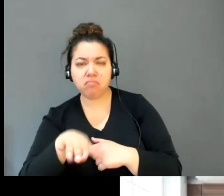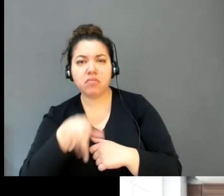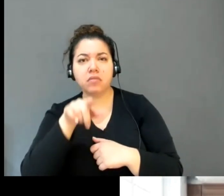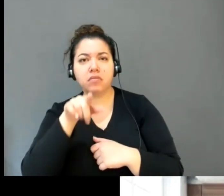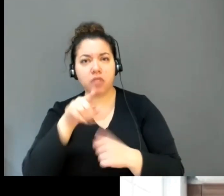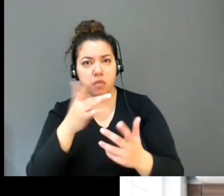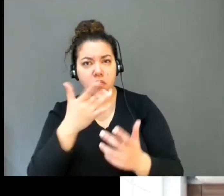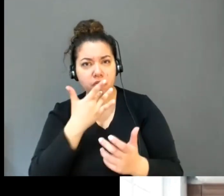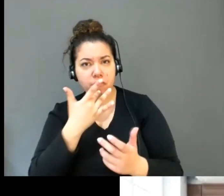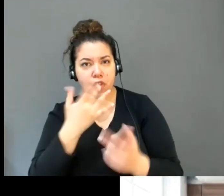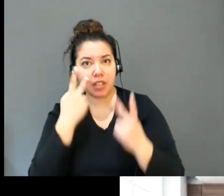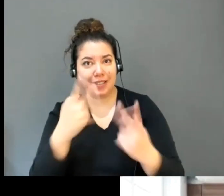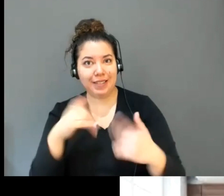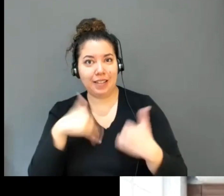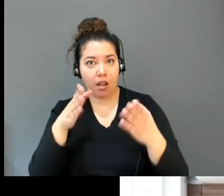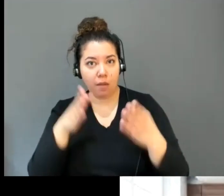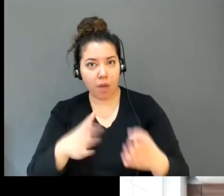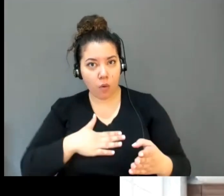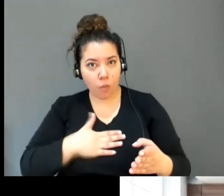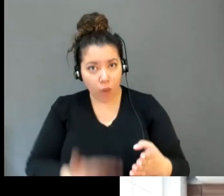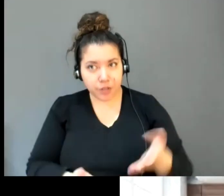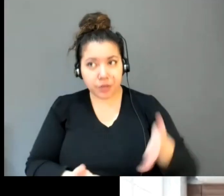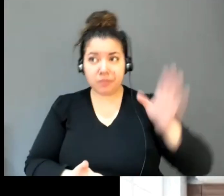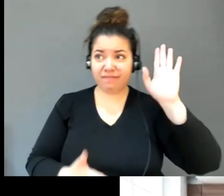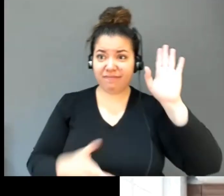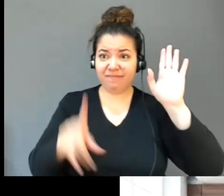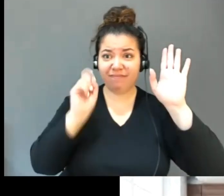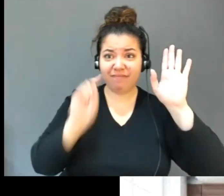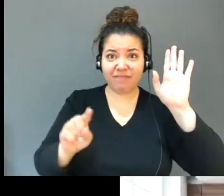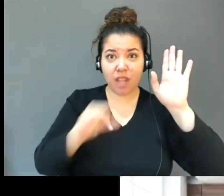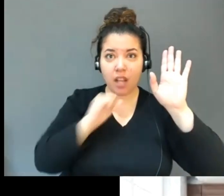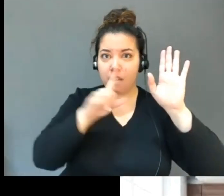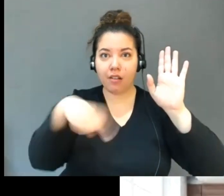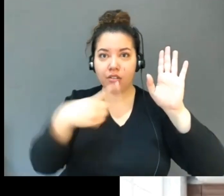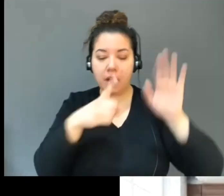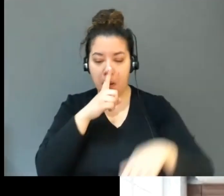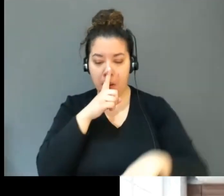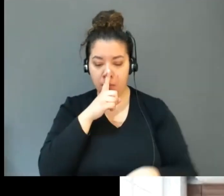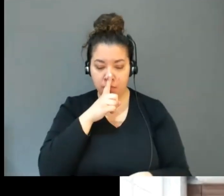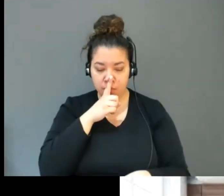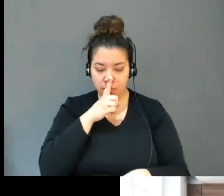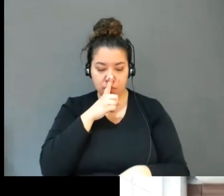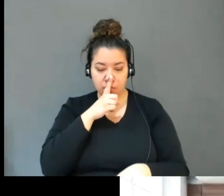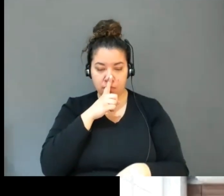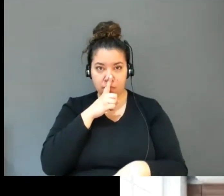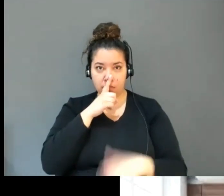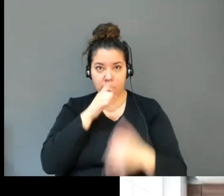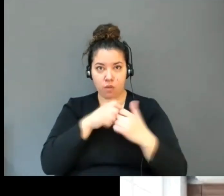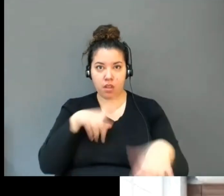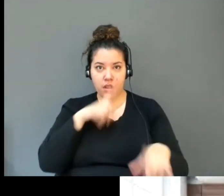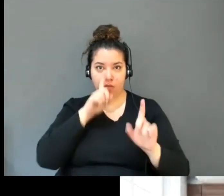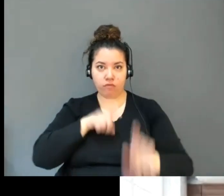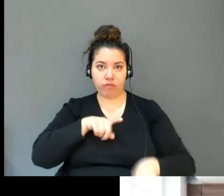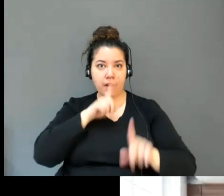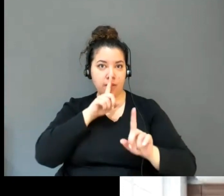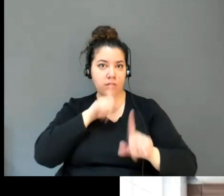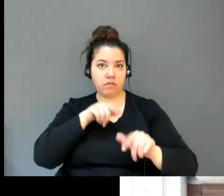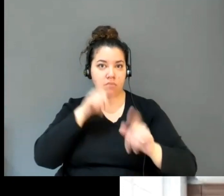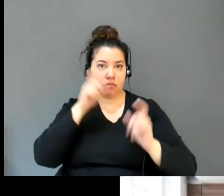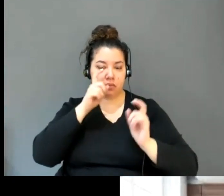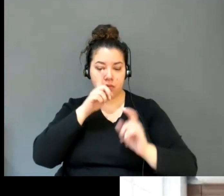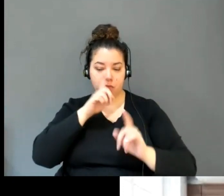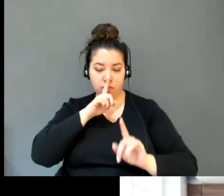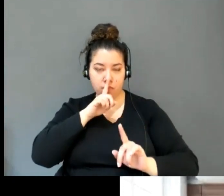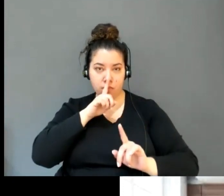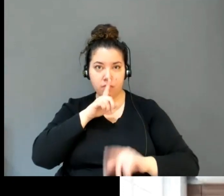asking questions all the time rather than sitting against the wall without much of a reaction whatsoever? Yeah, not only